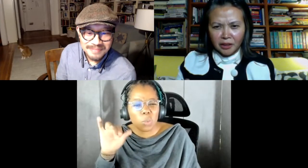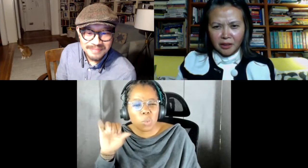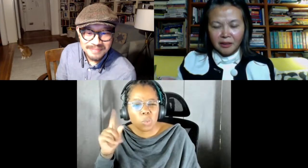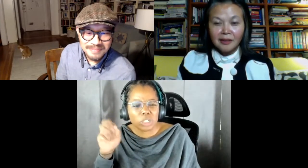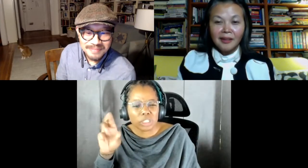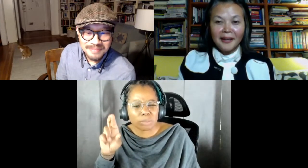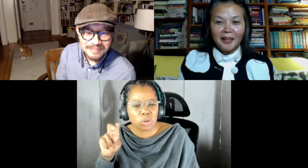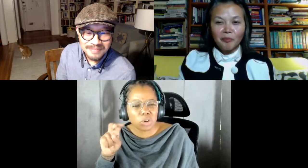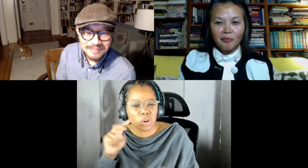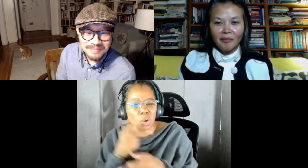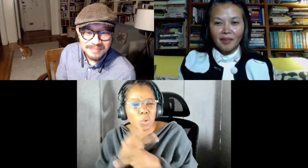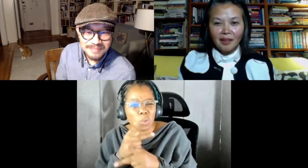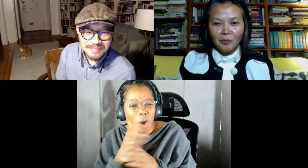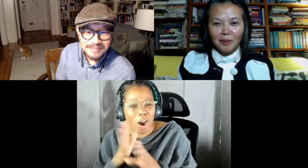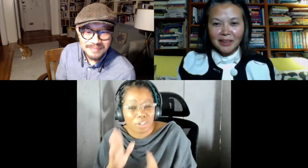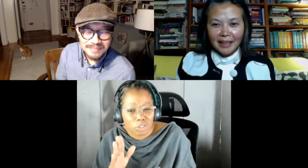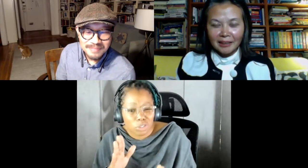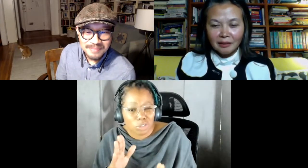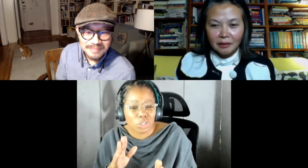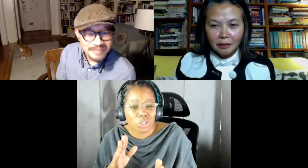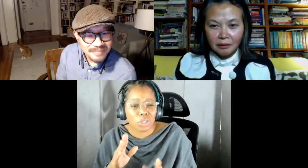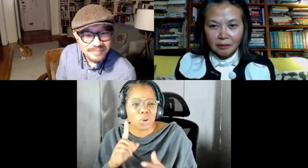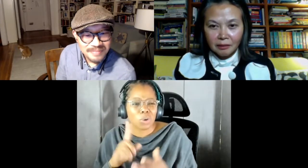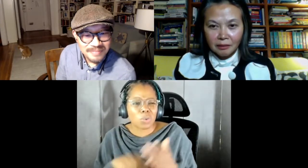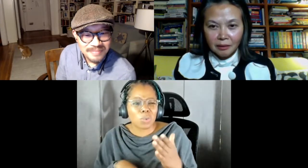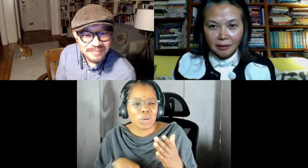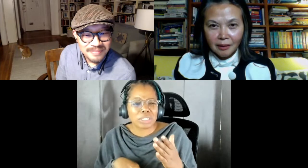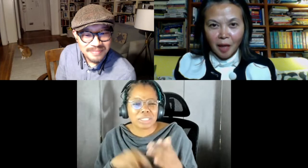watcher? What's that